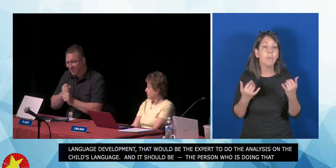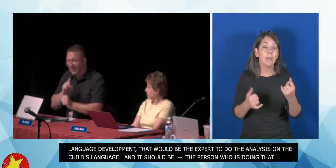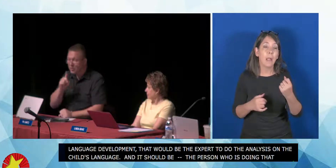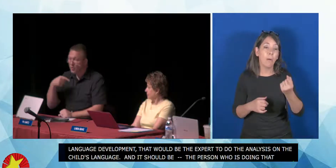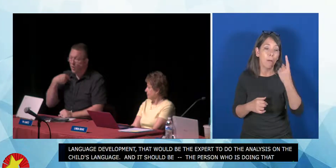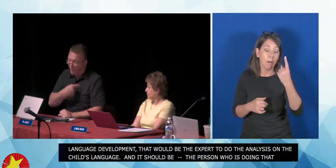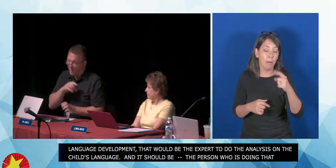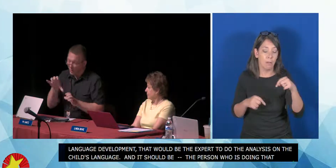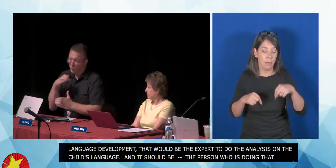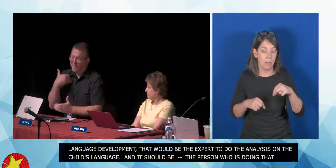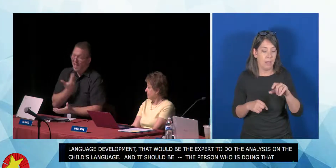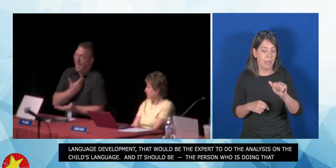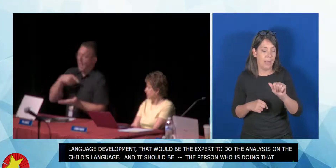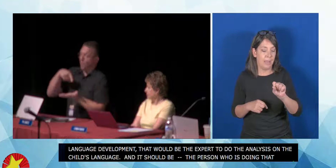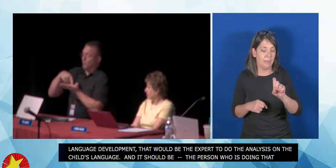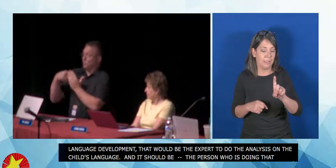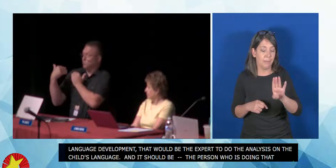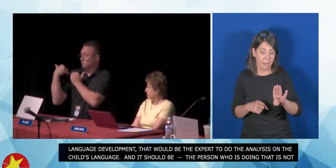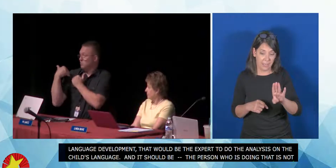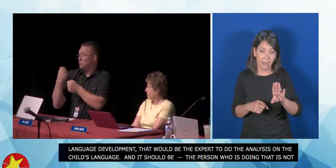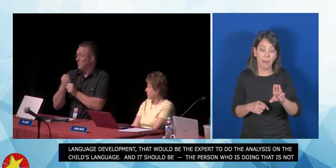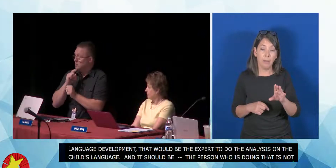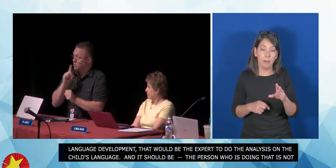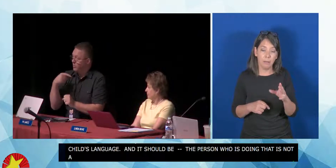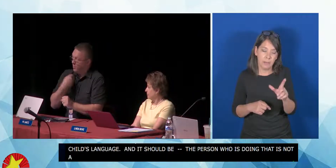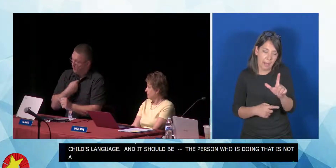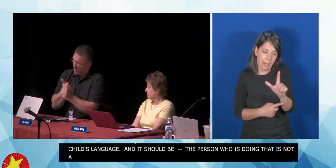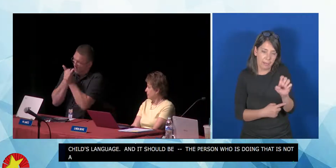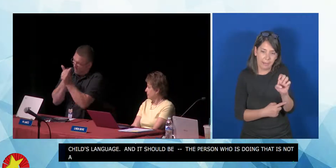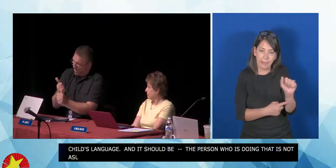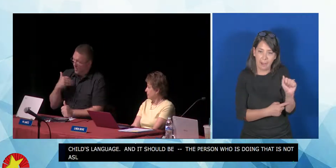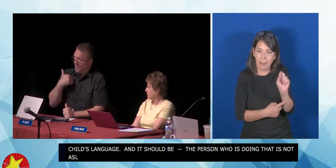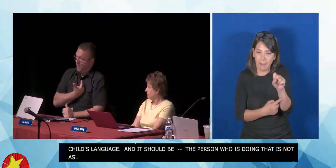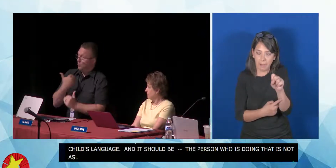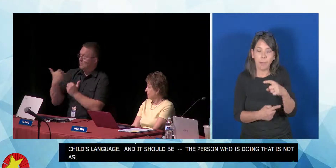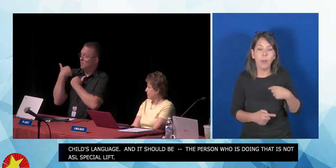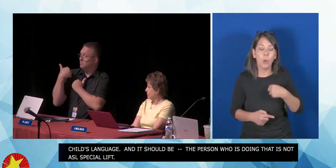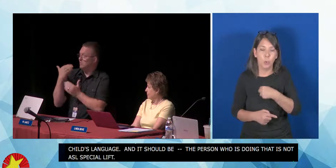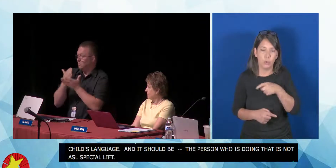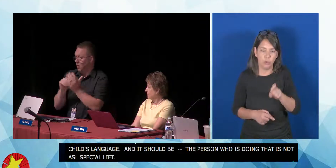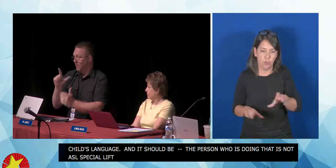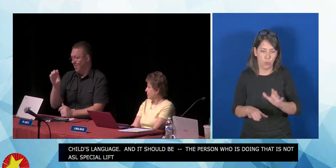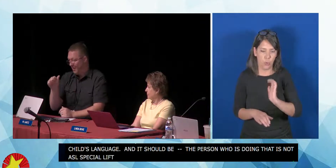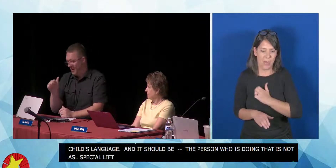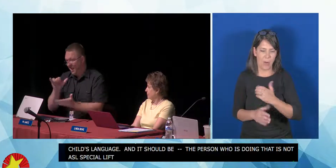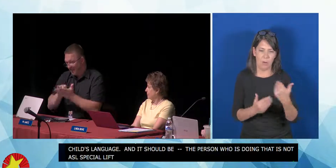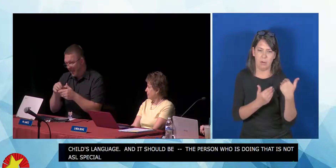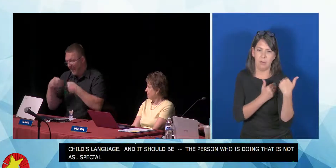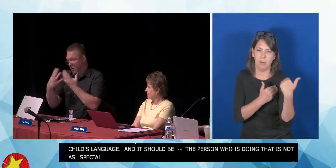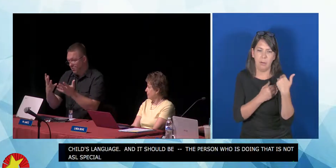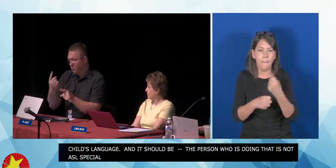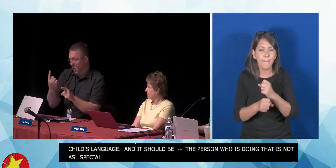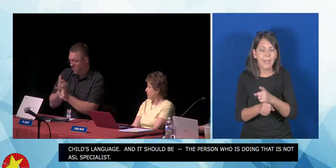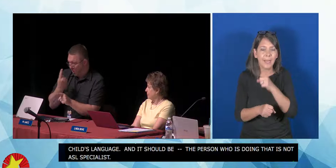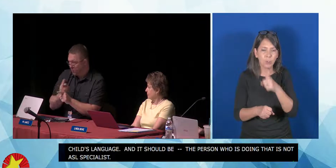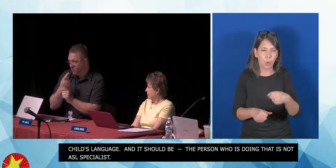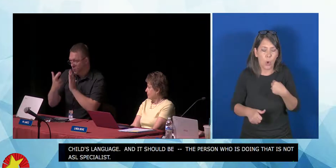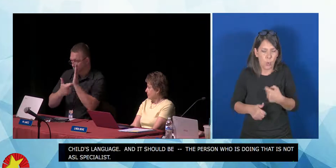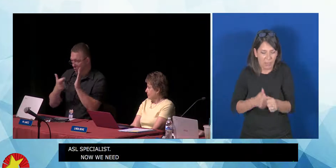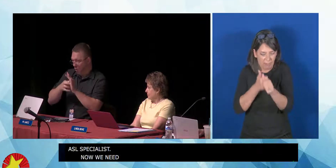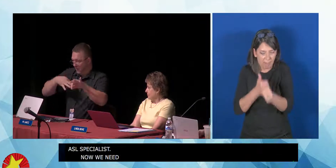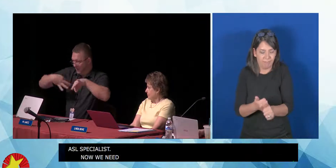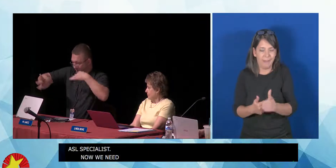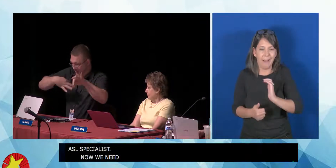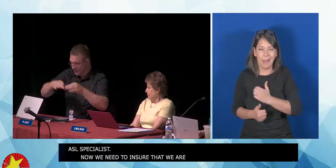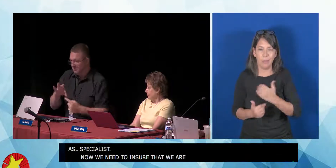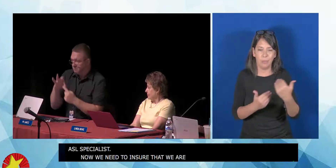with ASDB being an LEA, we have to do our due diligence to ensure that we're meeting our responsibilities